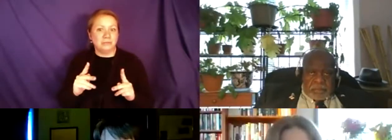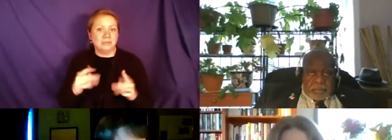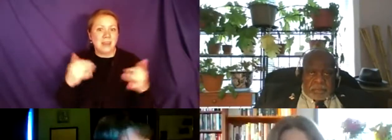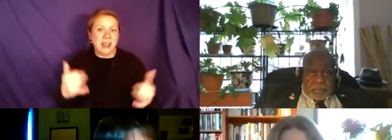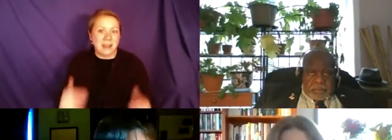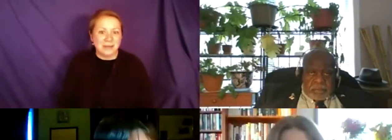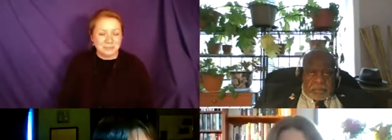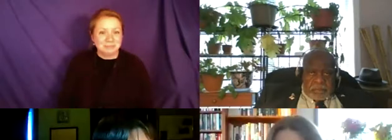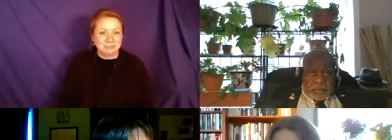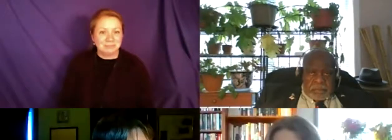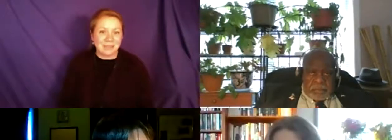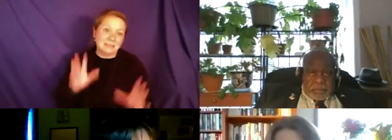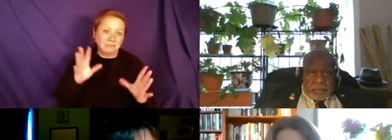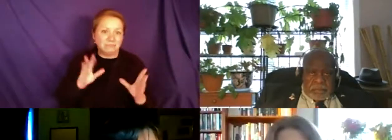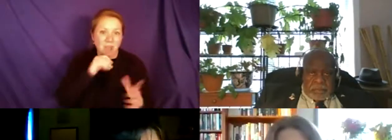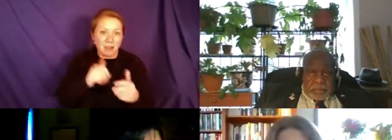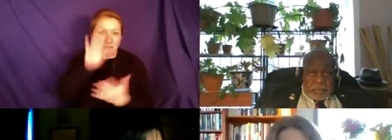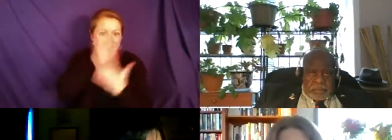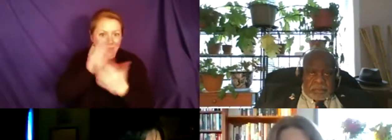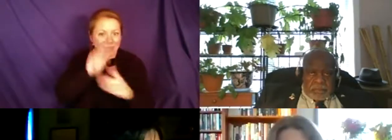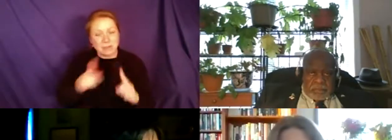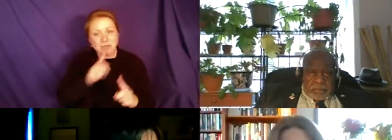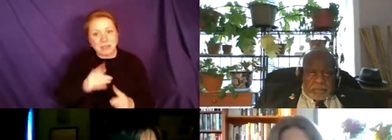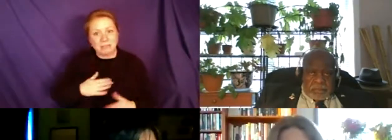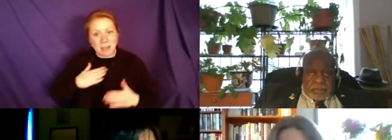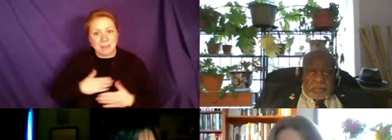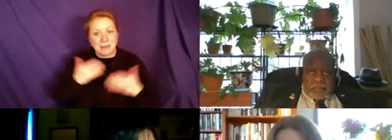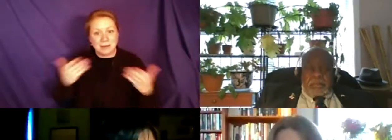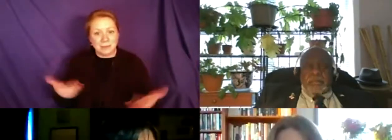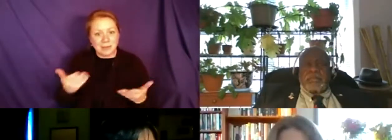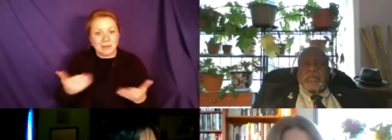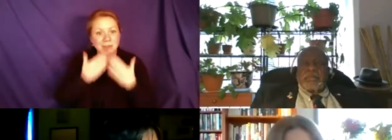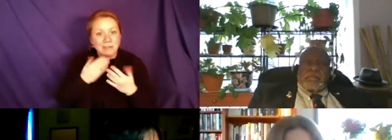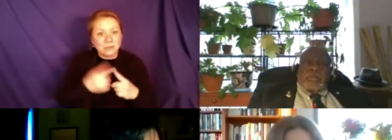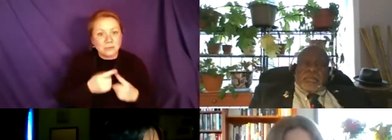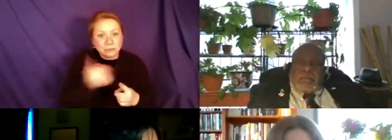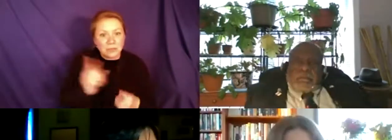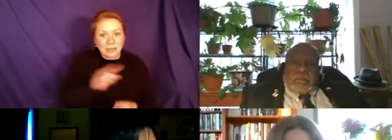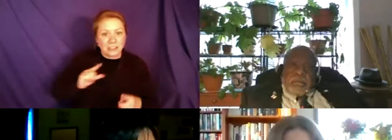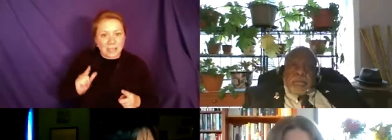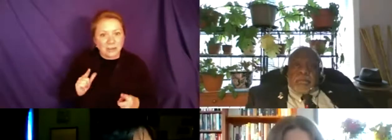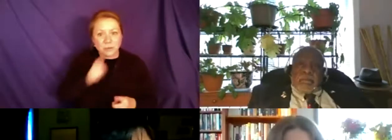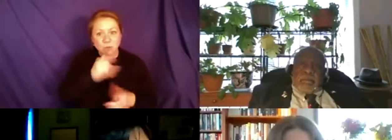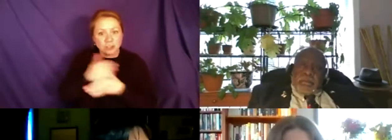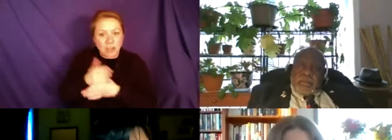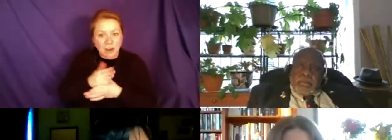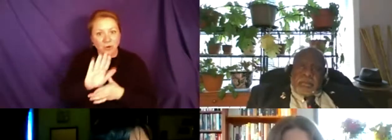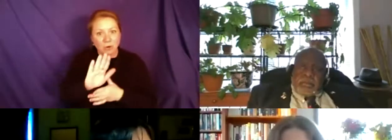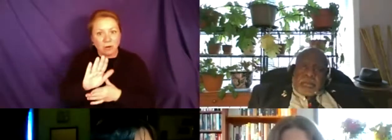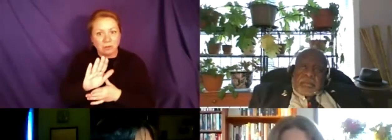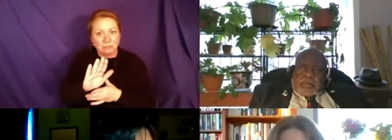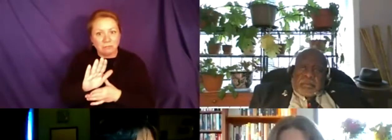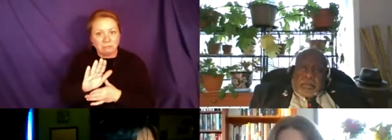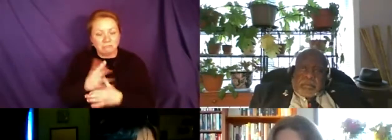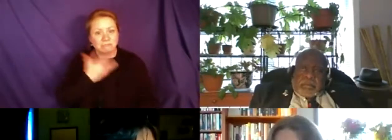actual in-person. And I'm really grateful to the folks, the legislators who shared their very